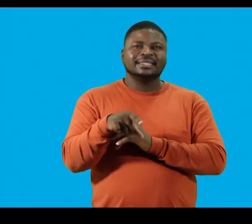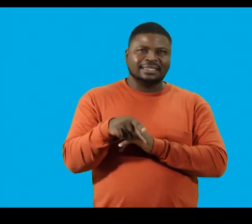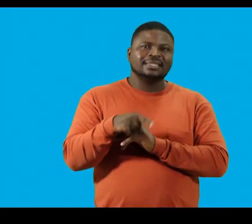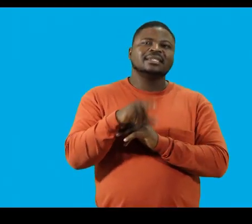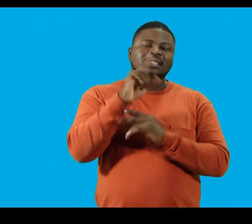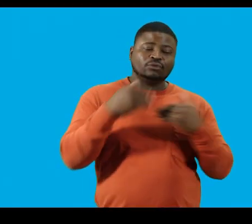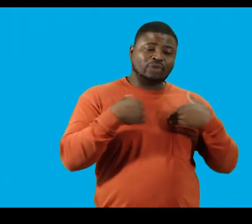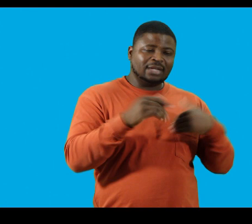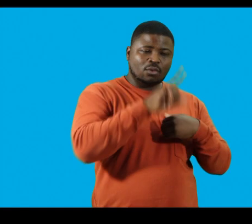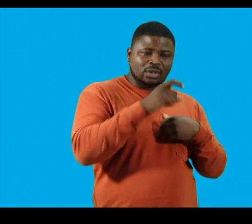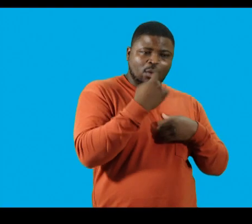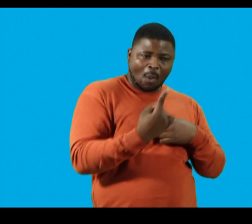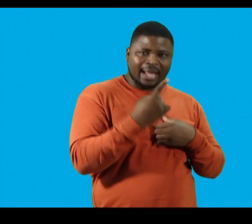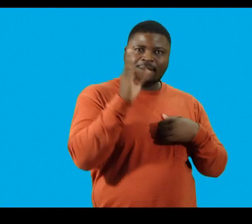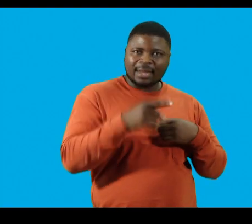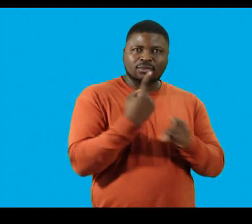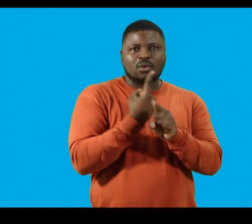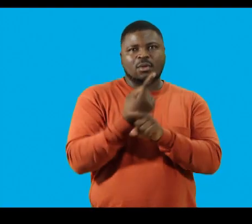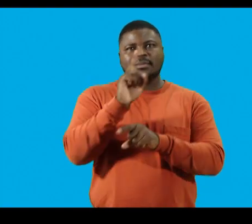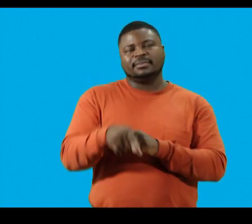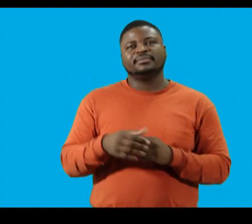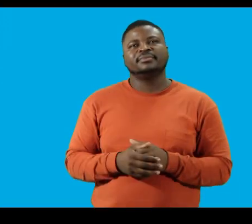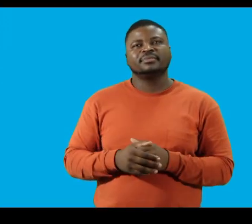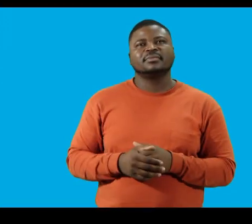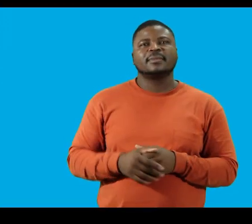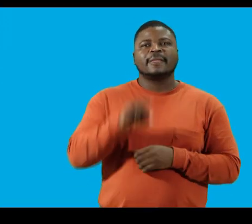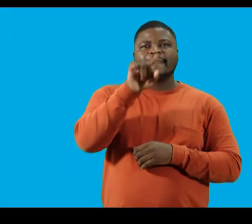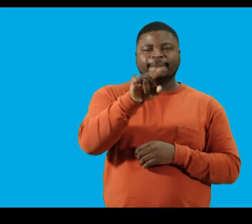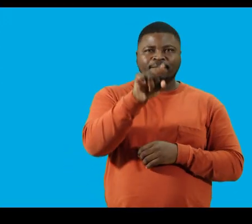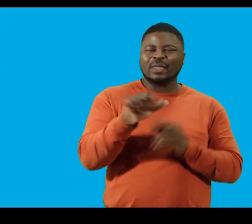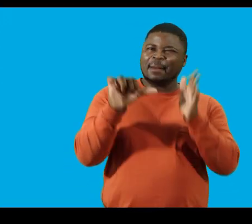also pi instructions in paper 2.